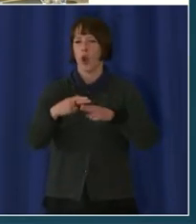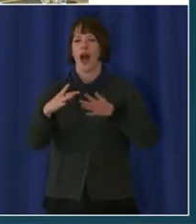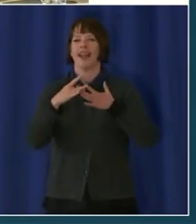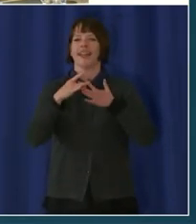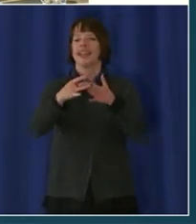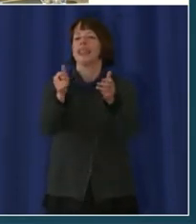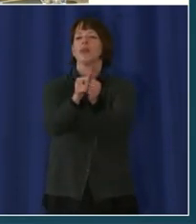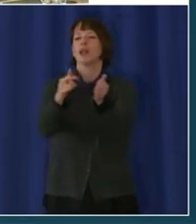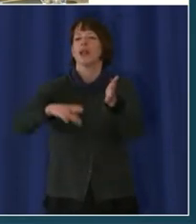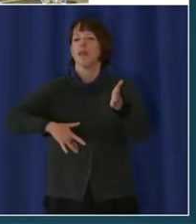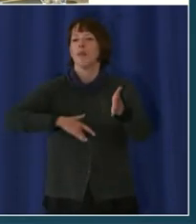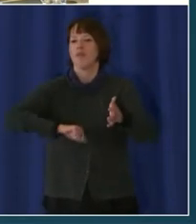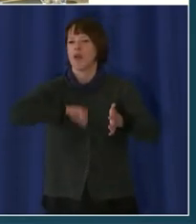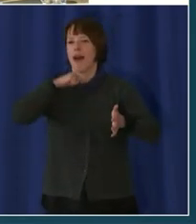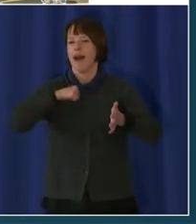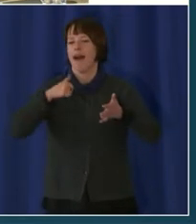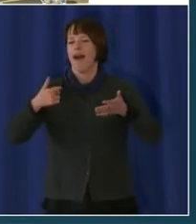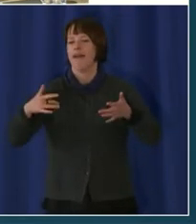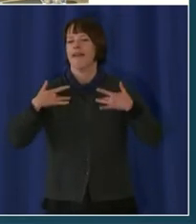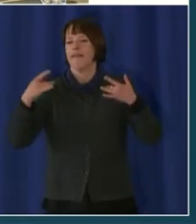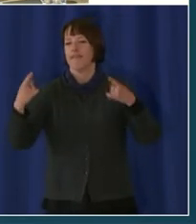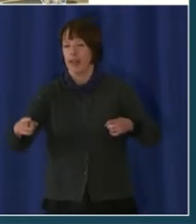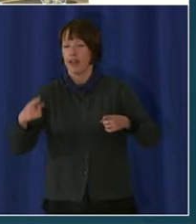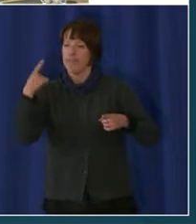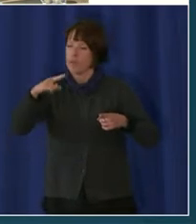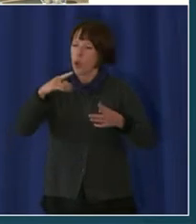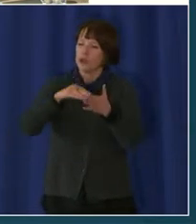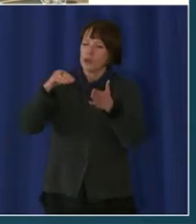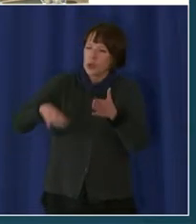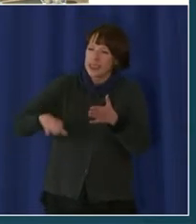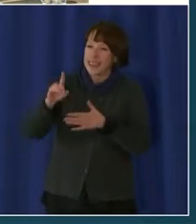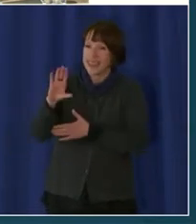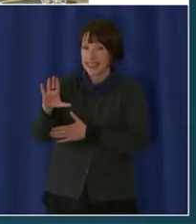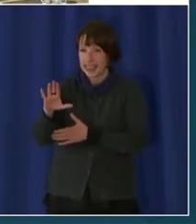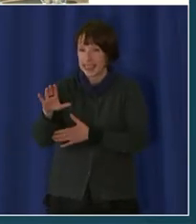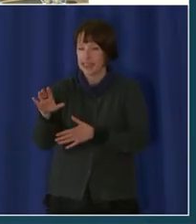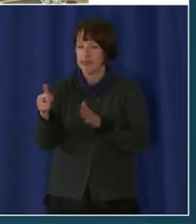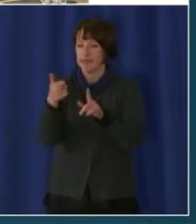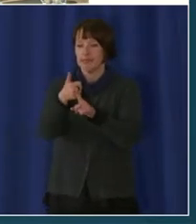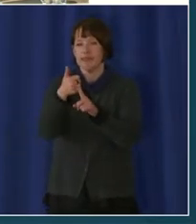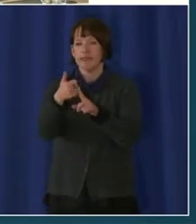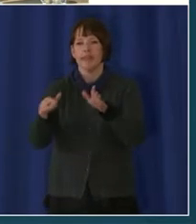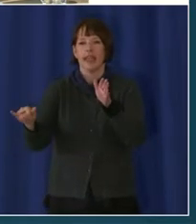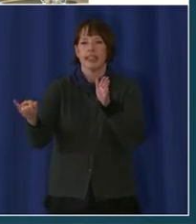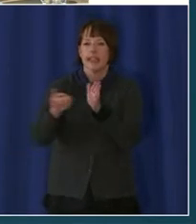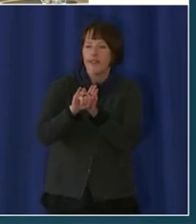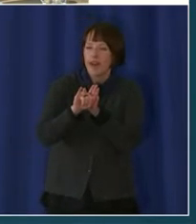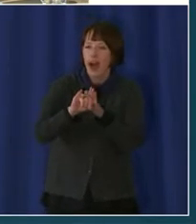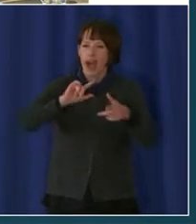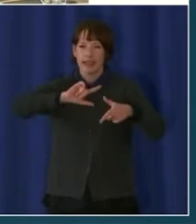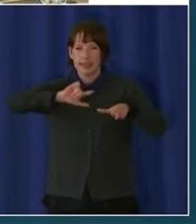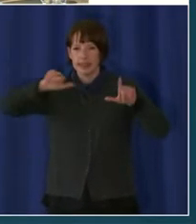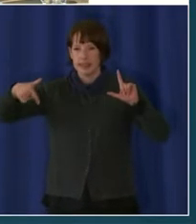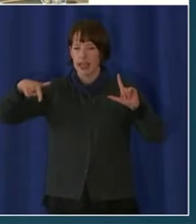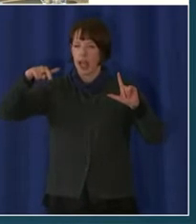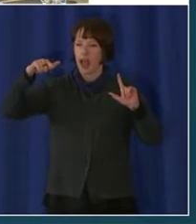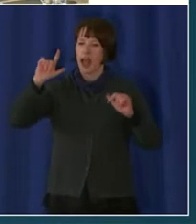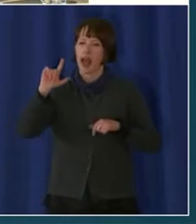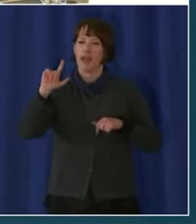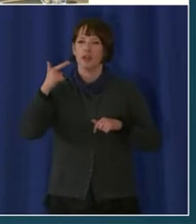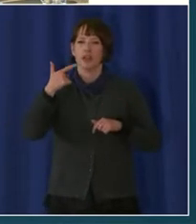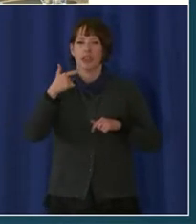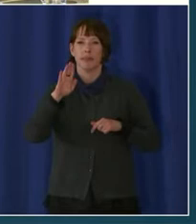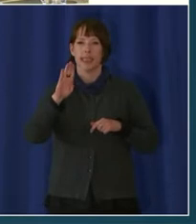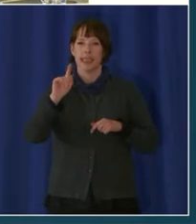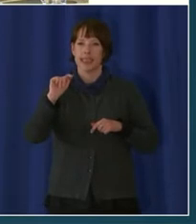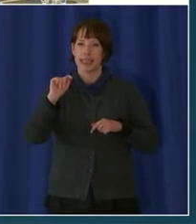event. This is for our students within the district that identify as LGBTQ and allies. This is going to be